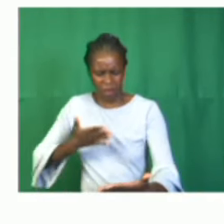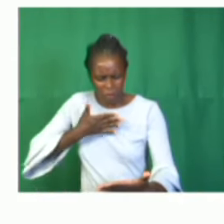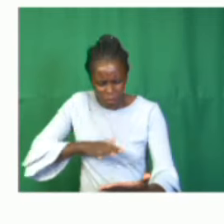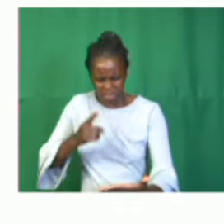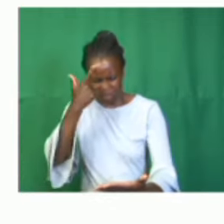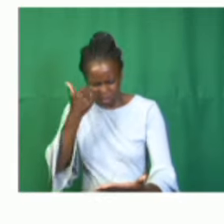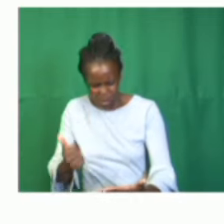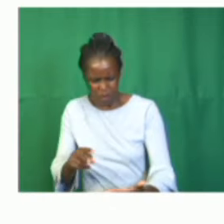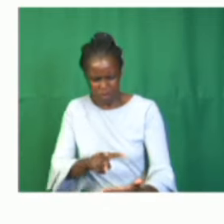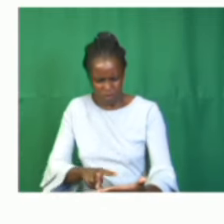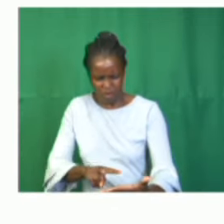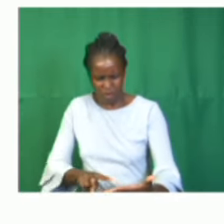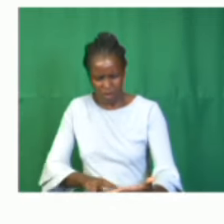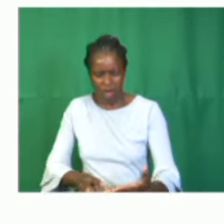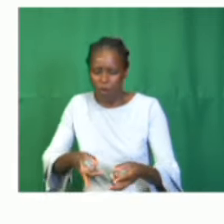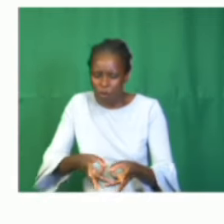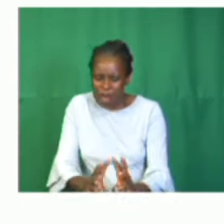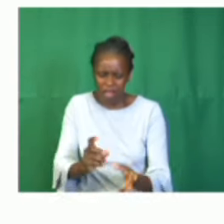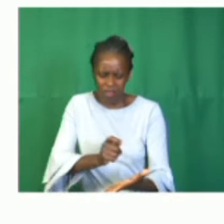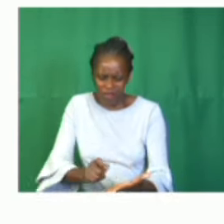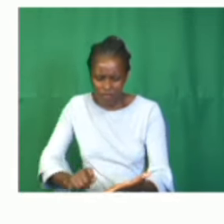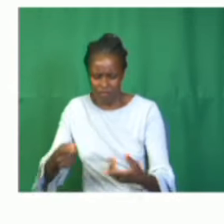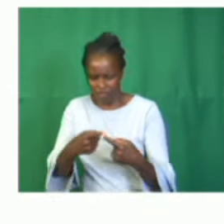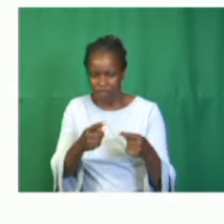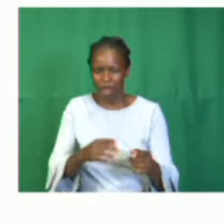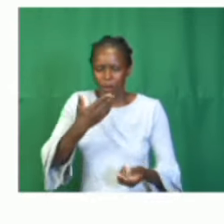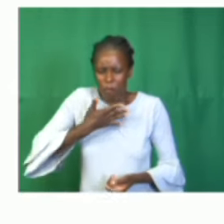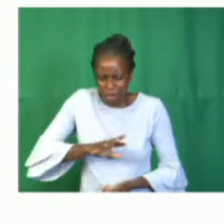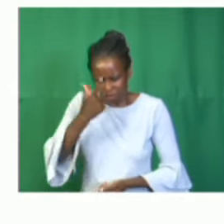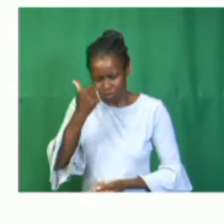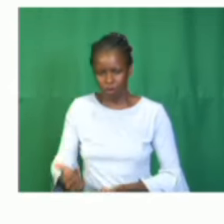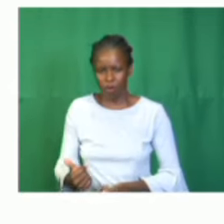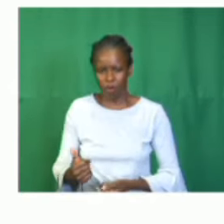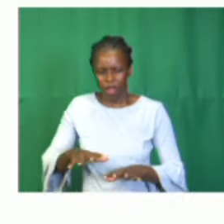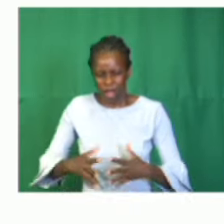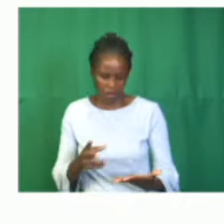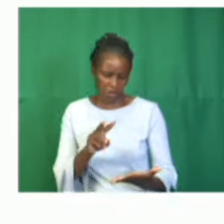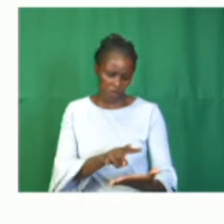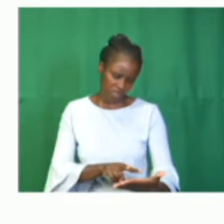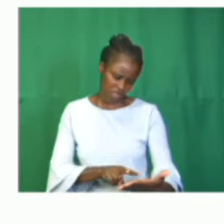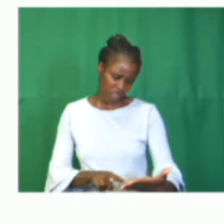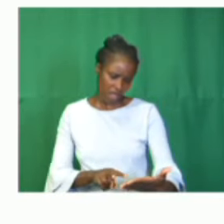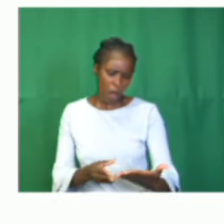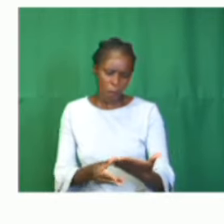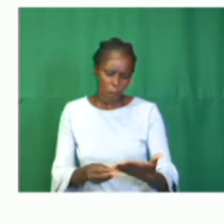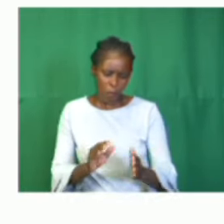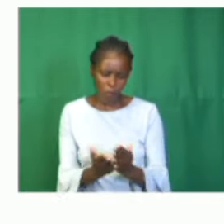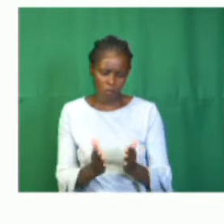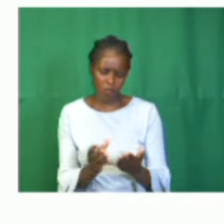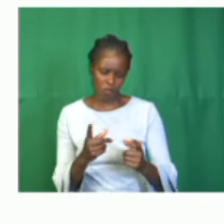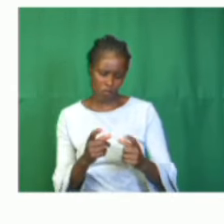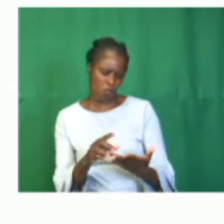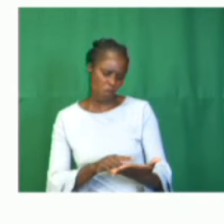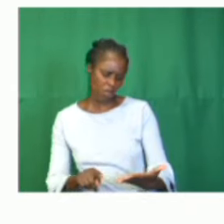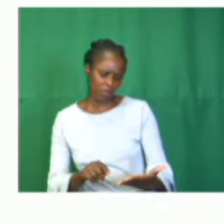presented in a variety of forms. That is, you must know how to read, maybe let's say a magazine,